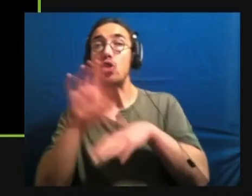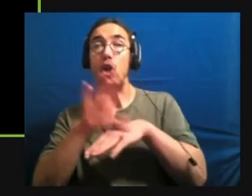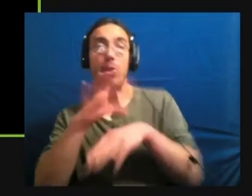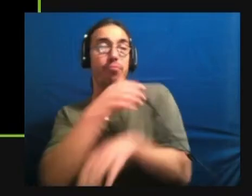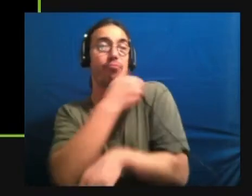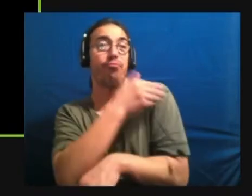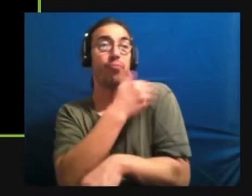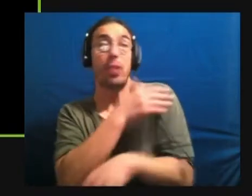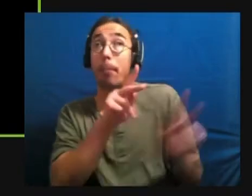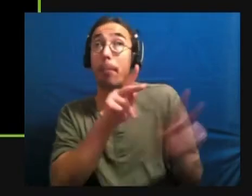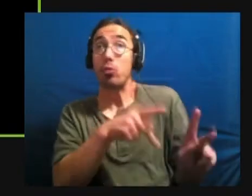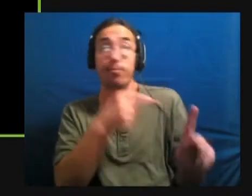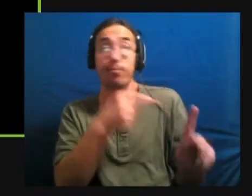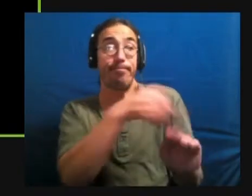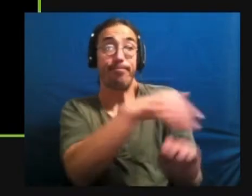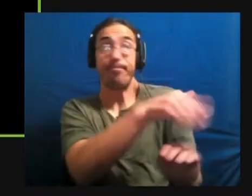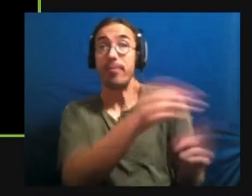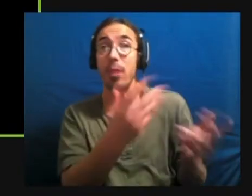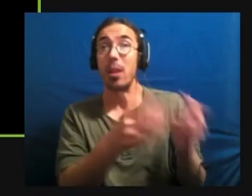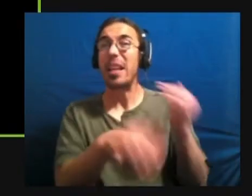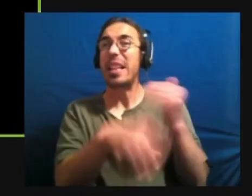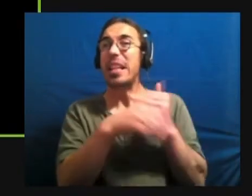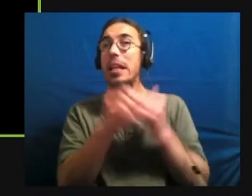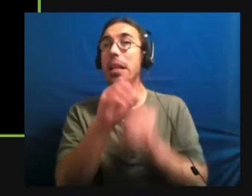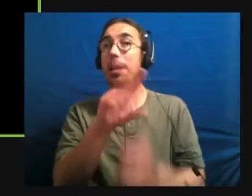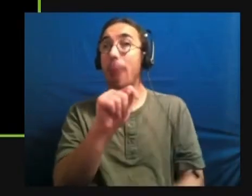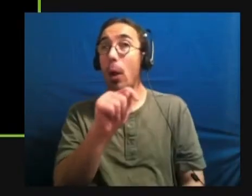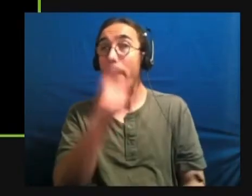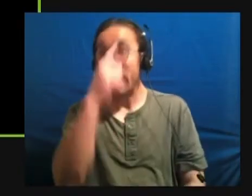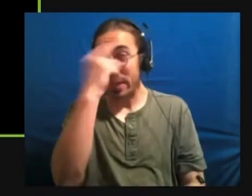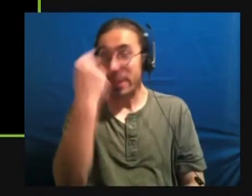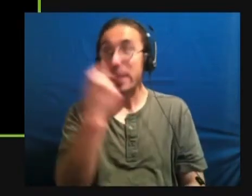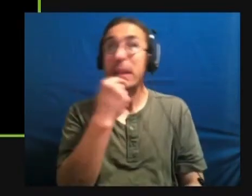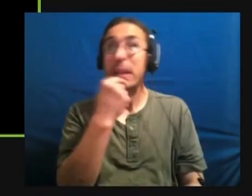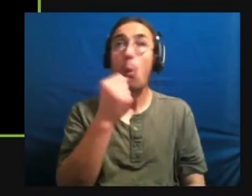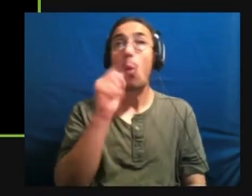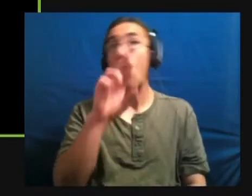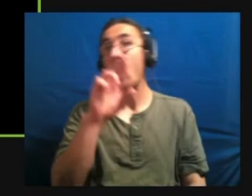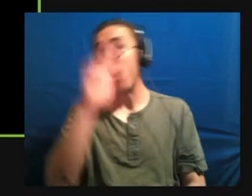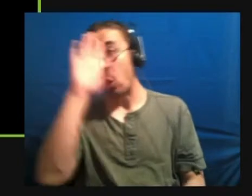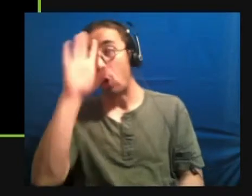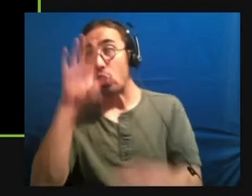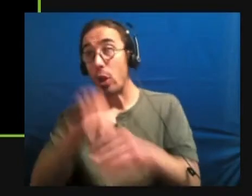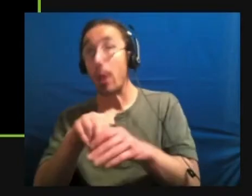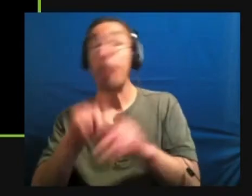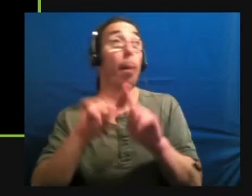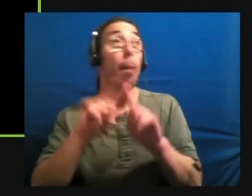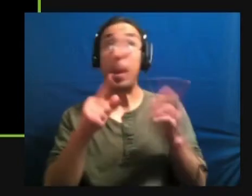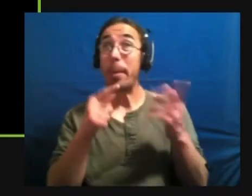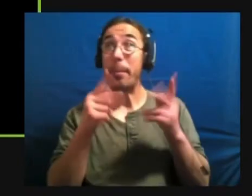microaggressed against, but they might actually have